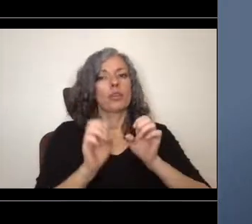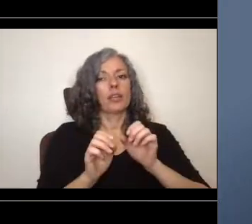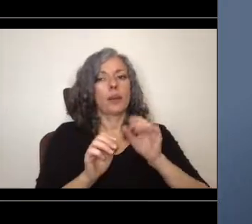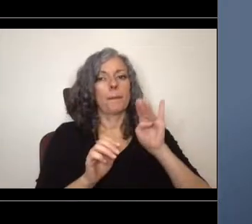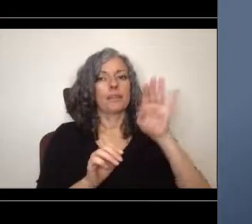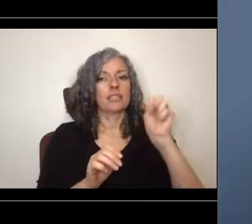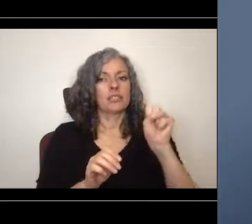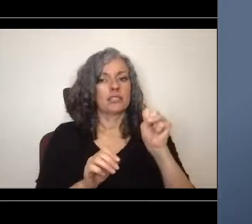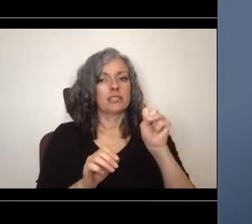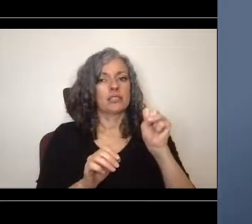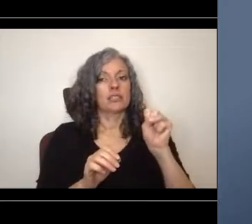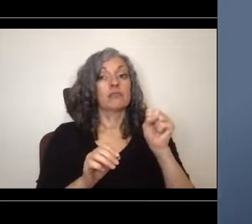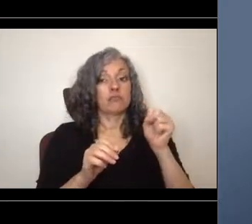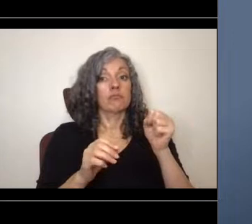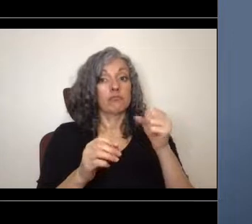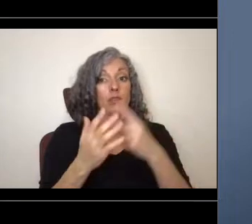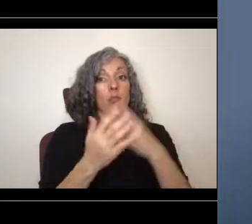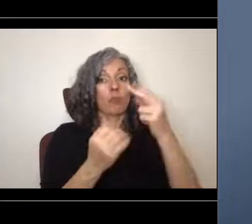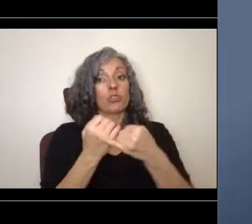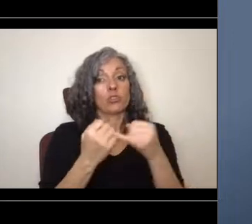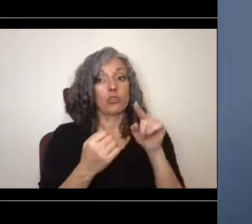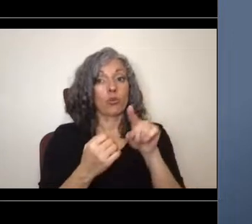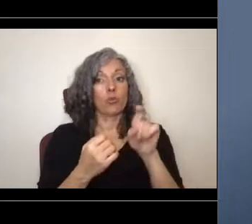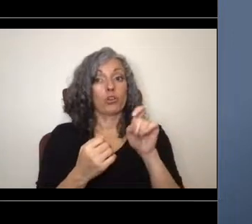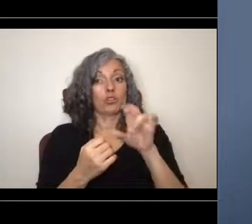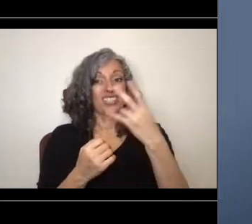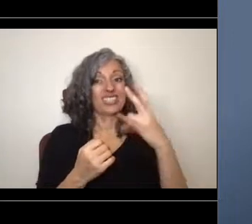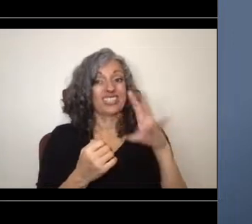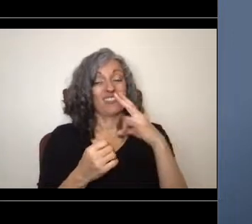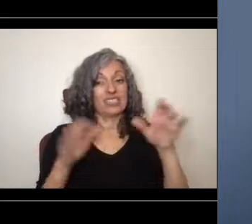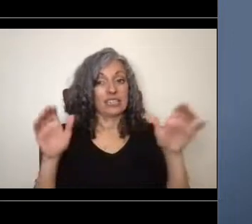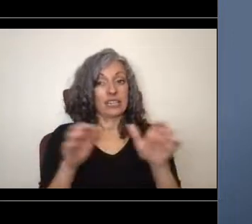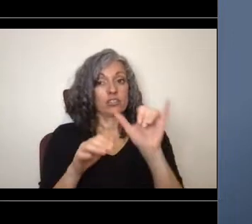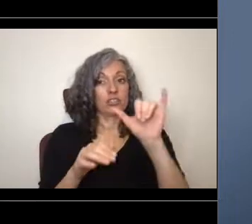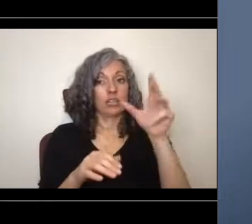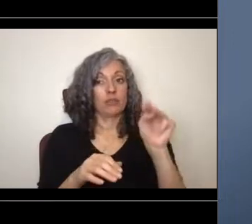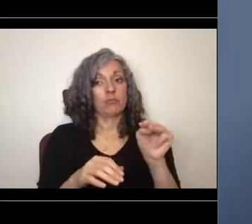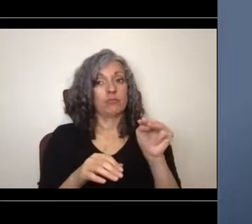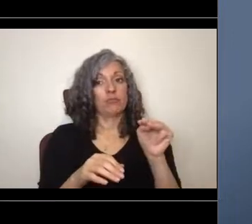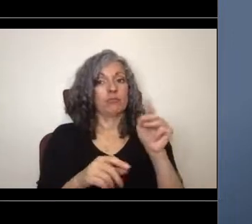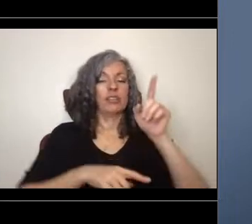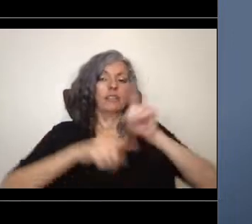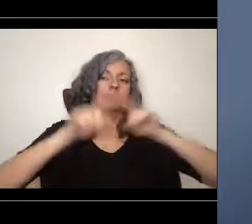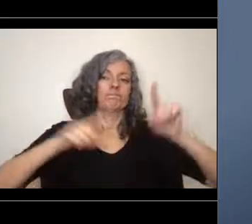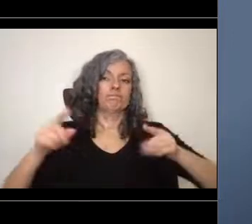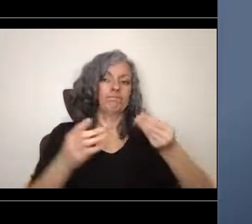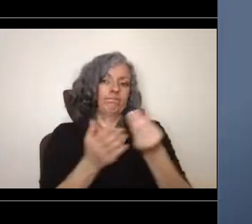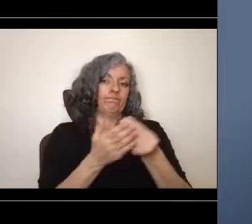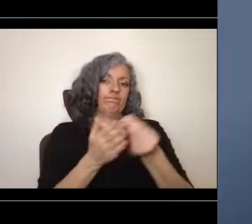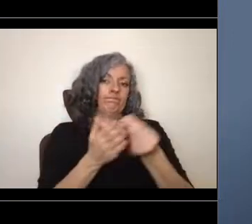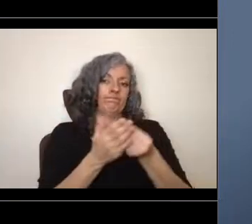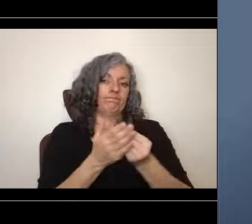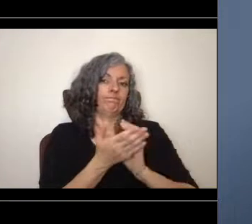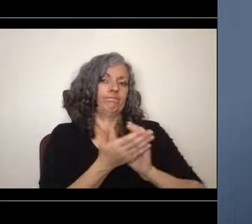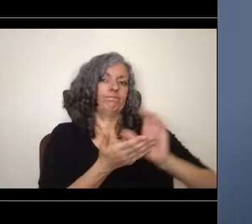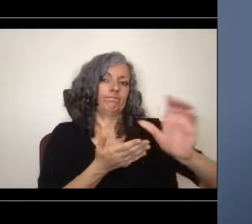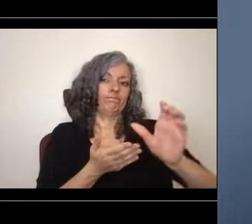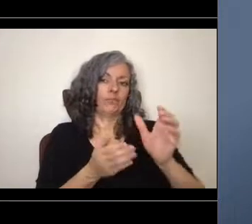project. Tab 117 is an action item to approve a multi-funded Solutions for Congested Corridors program and local